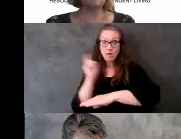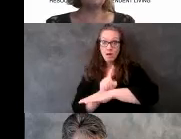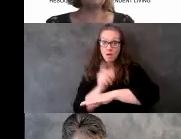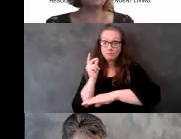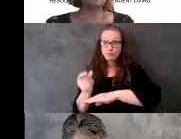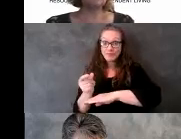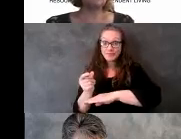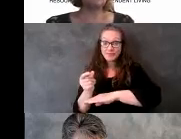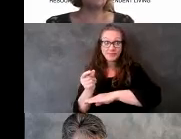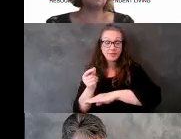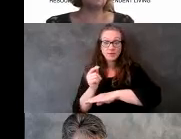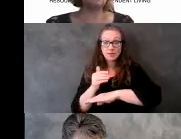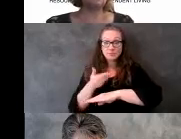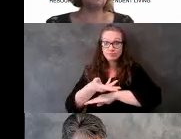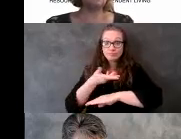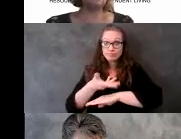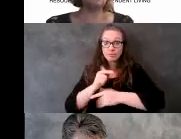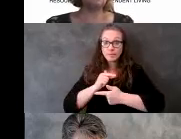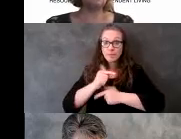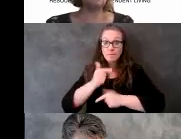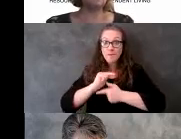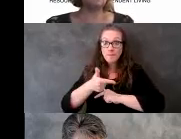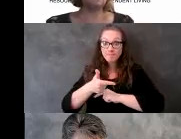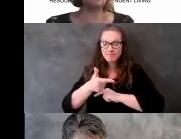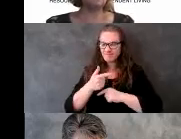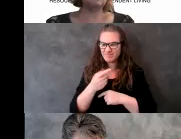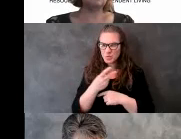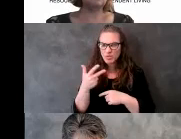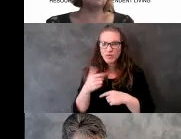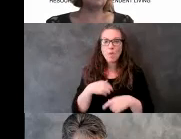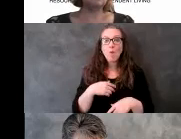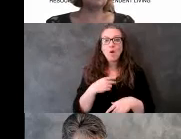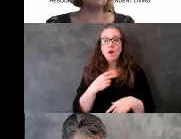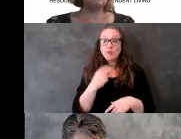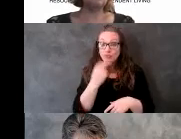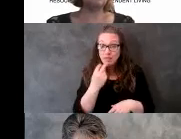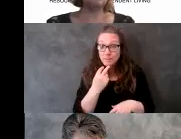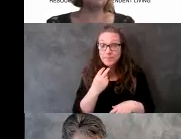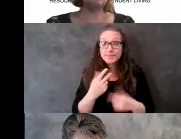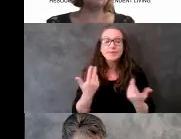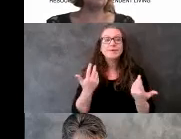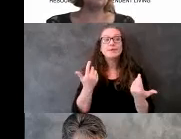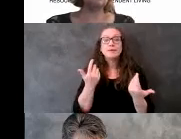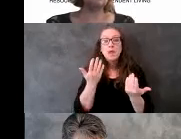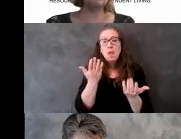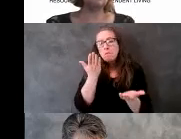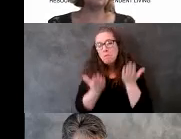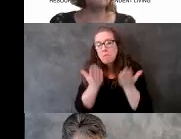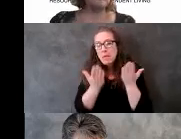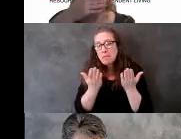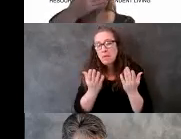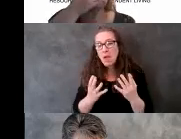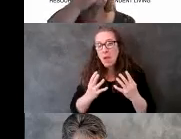Exchanging notes or communicating by reading lips may be okay in that